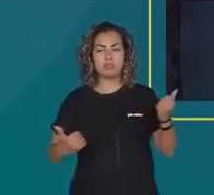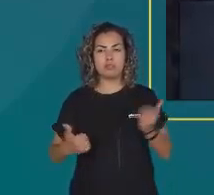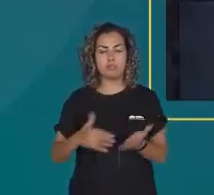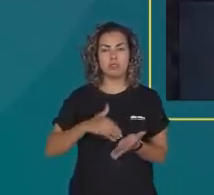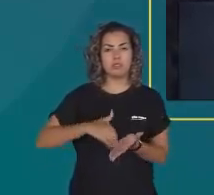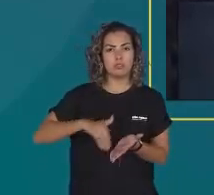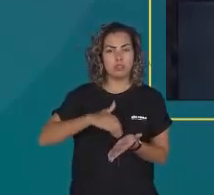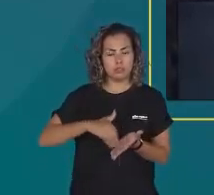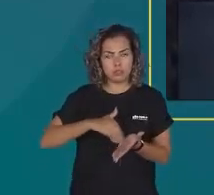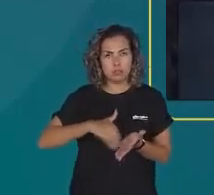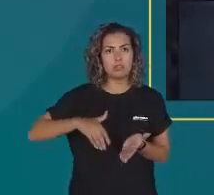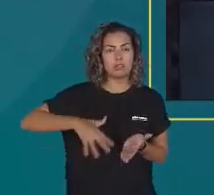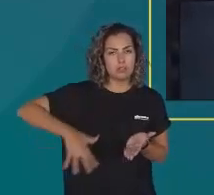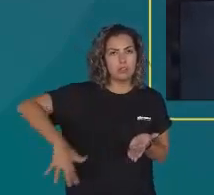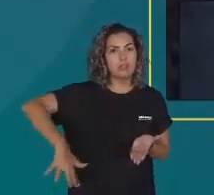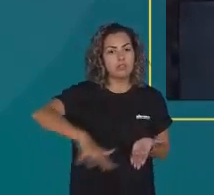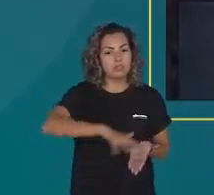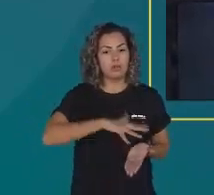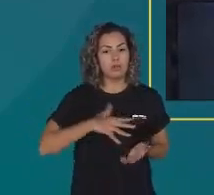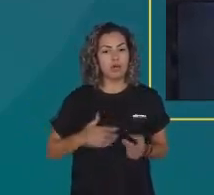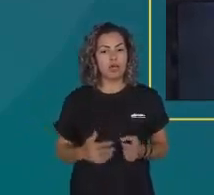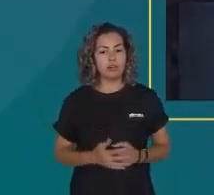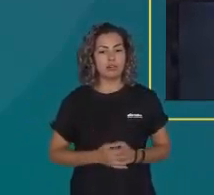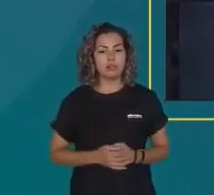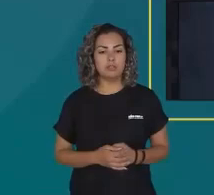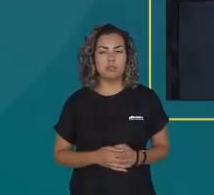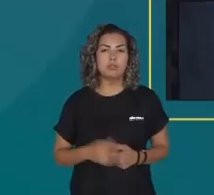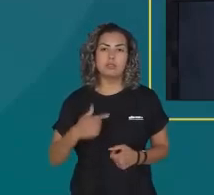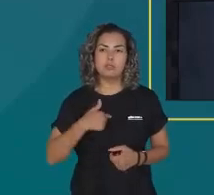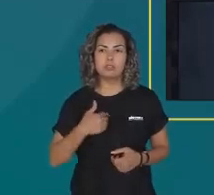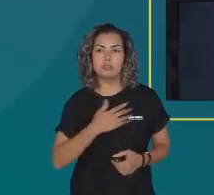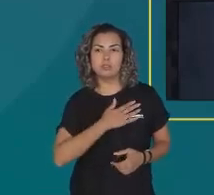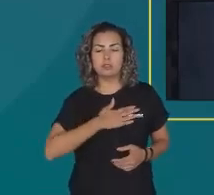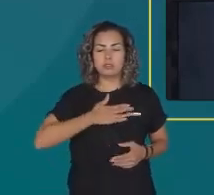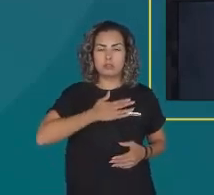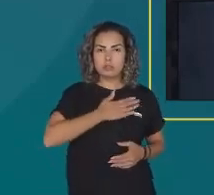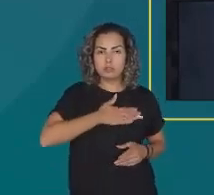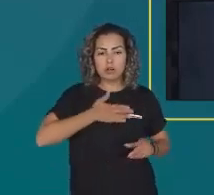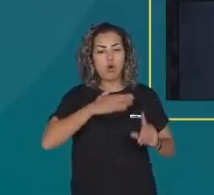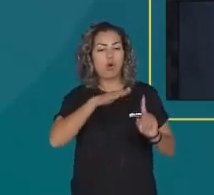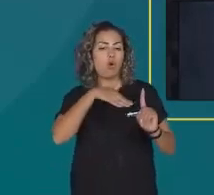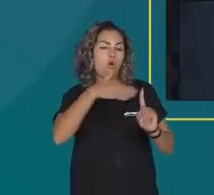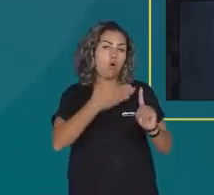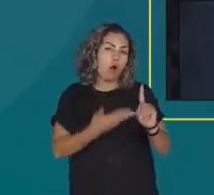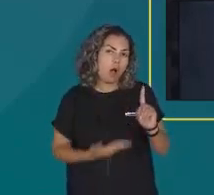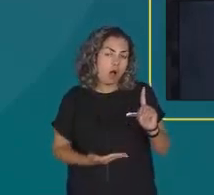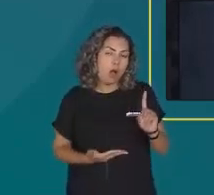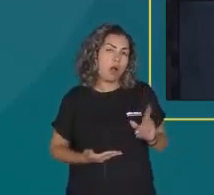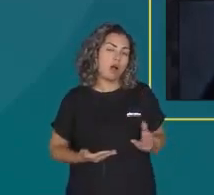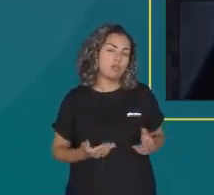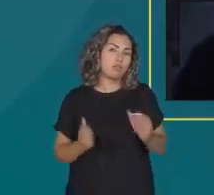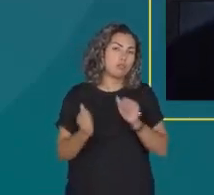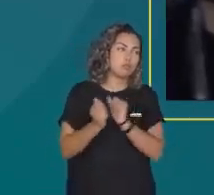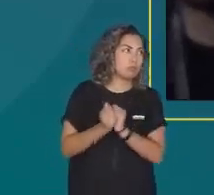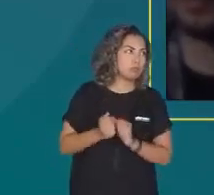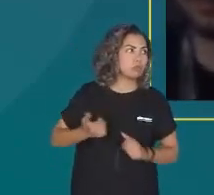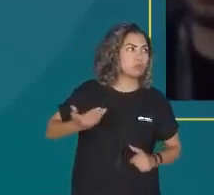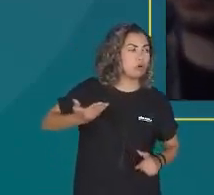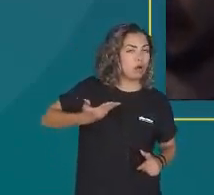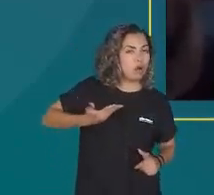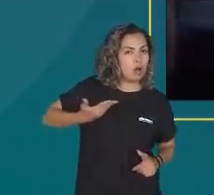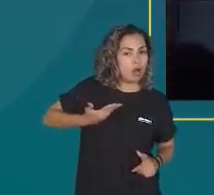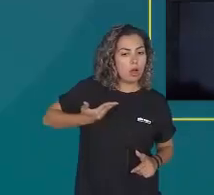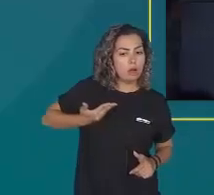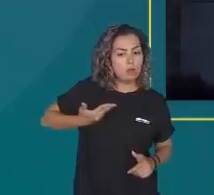pleased to be there heading up our global biodiversity work together with my colleagues Ingrid Kutsi,